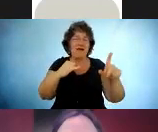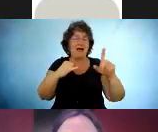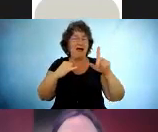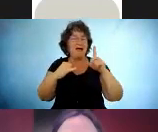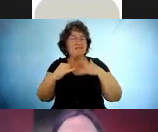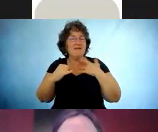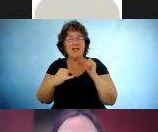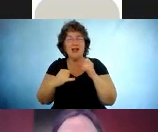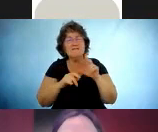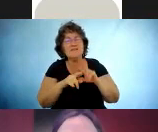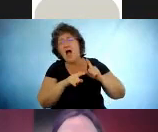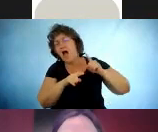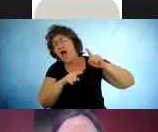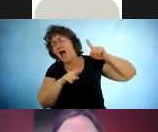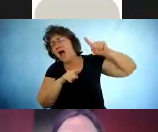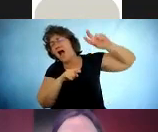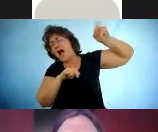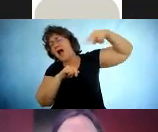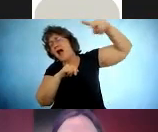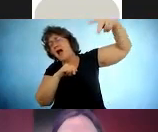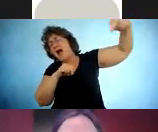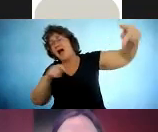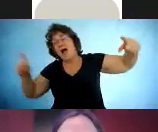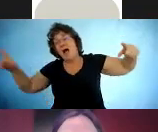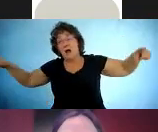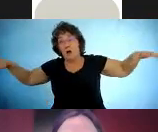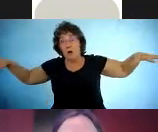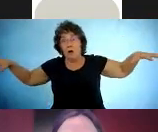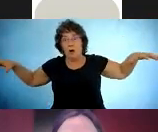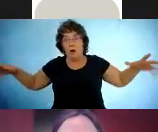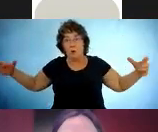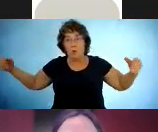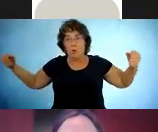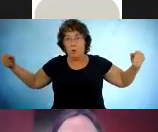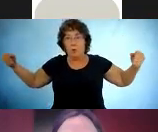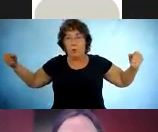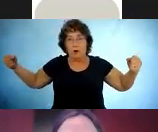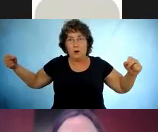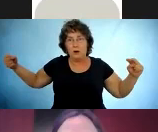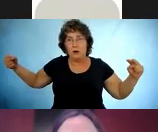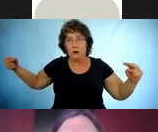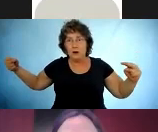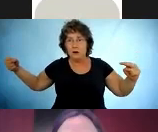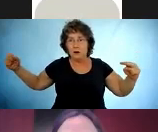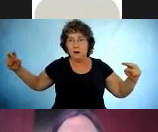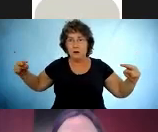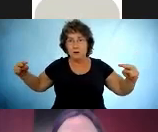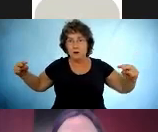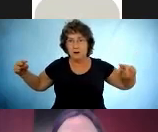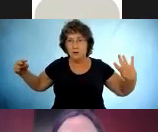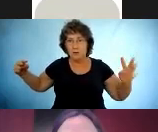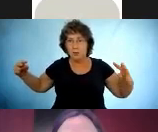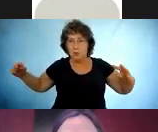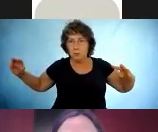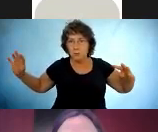sailed as the whole crowd stopped breathing. Watching me attempt this, they were not quite